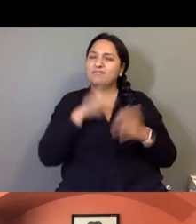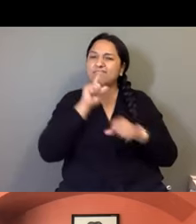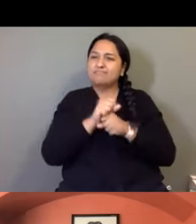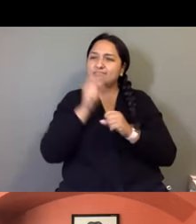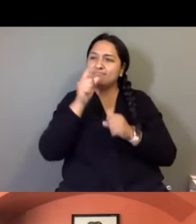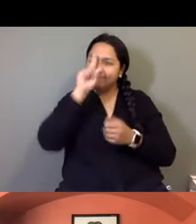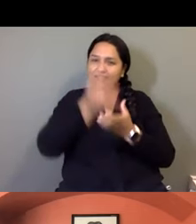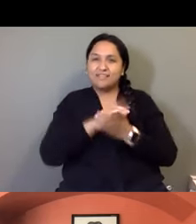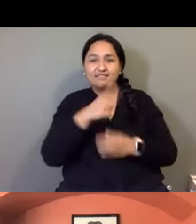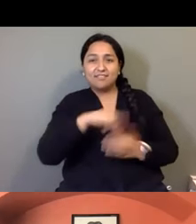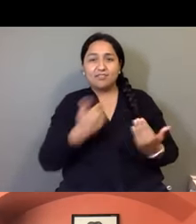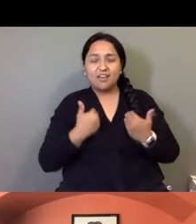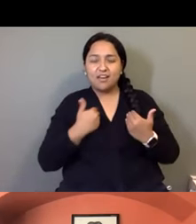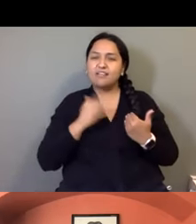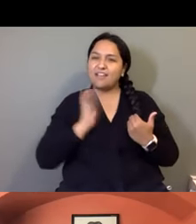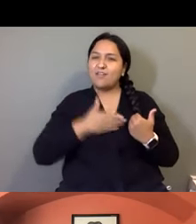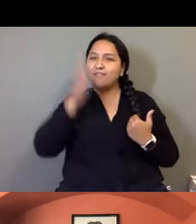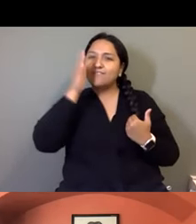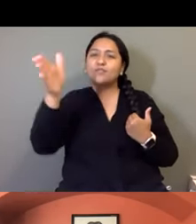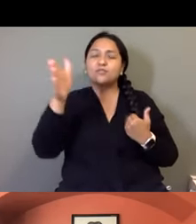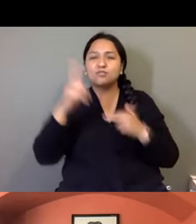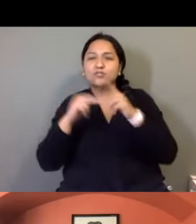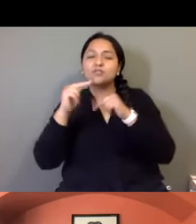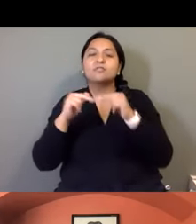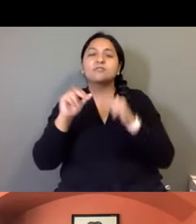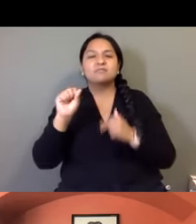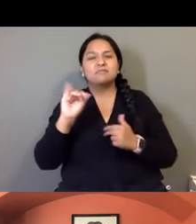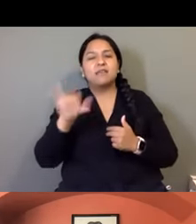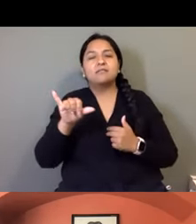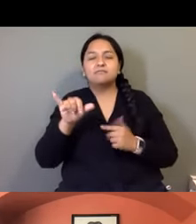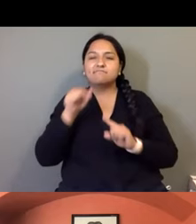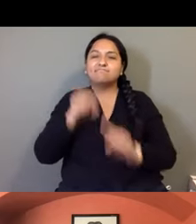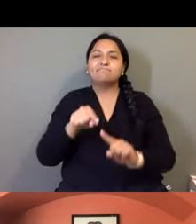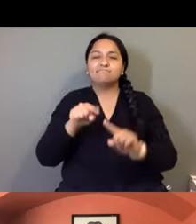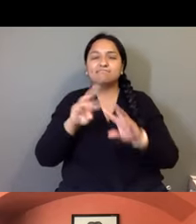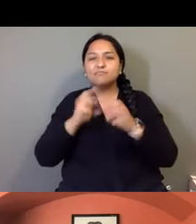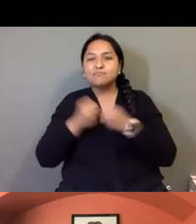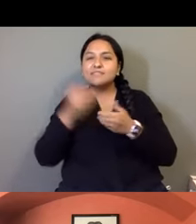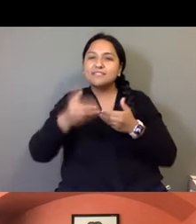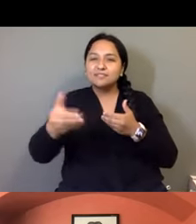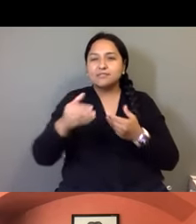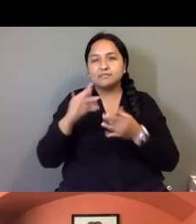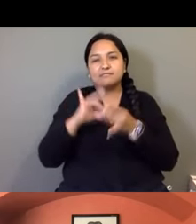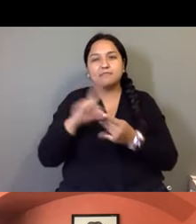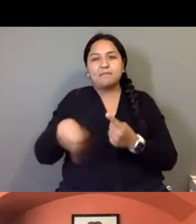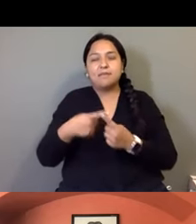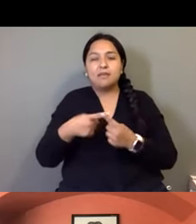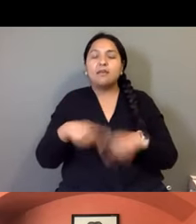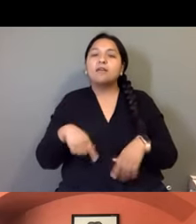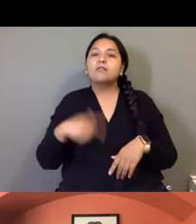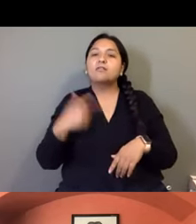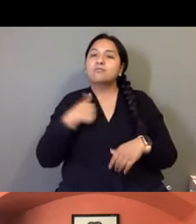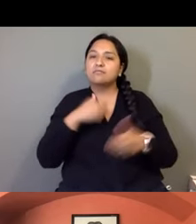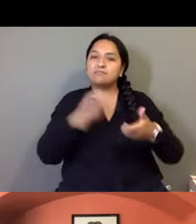future. And so that's what our series is all about. It's co-curated along with Memphis